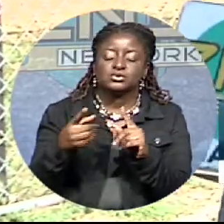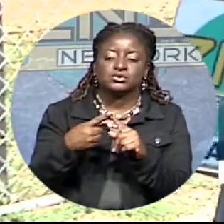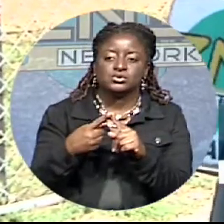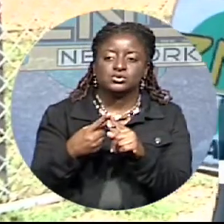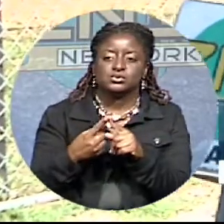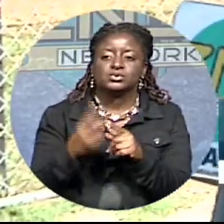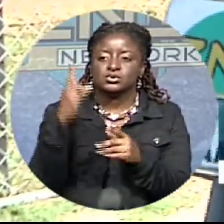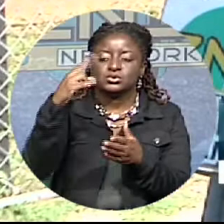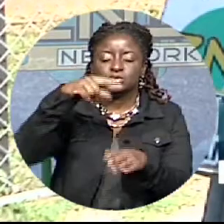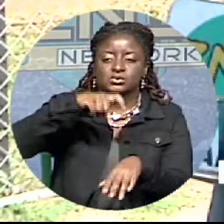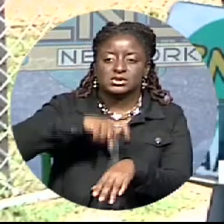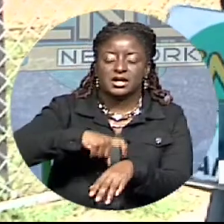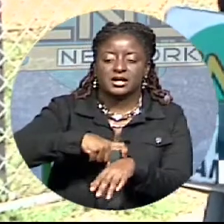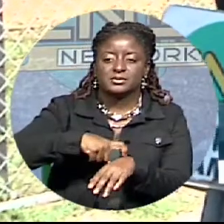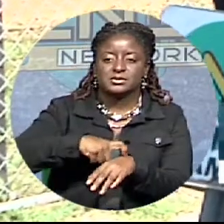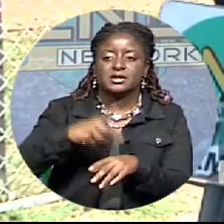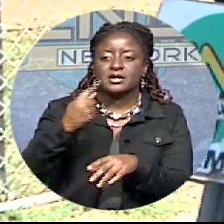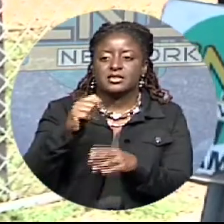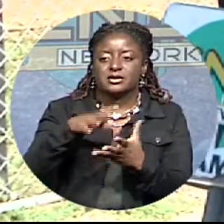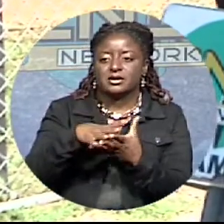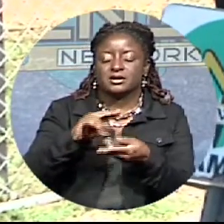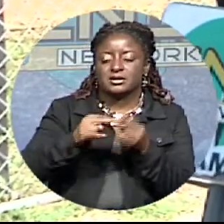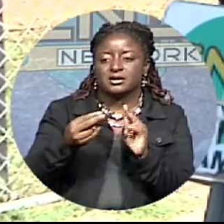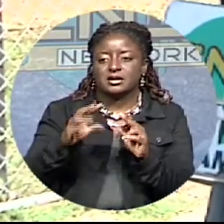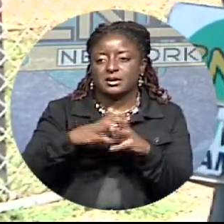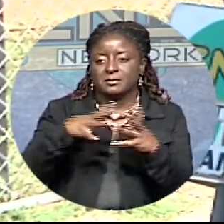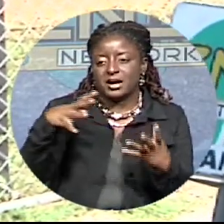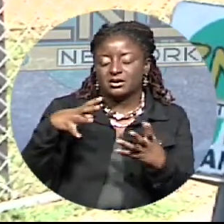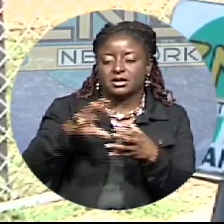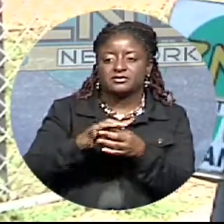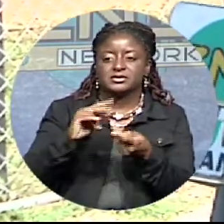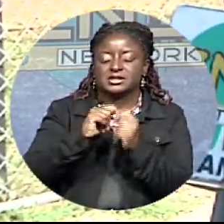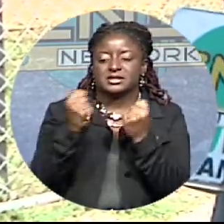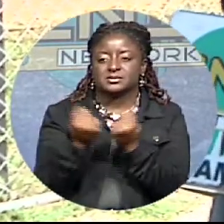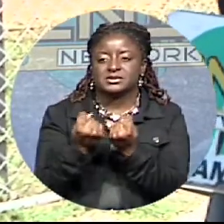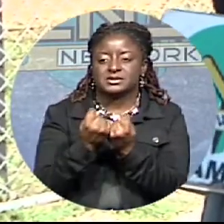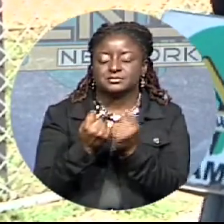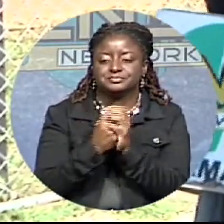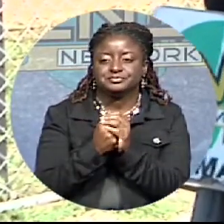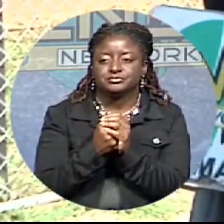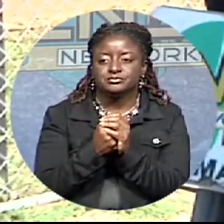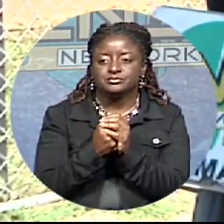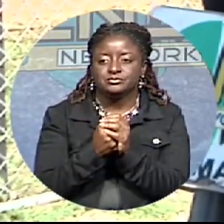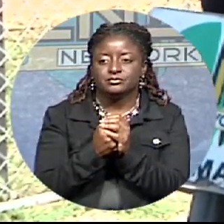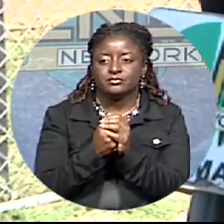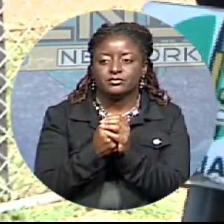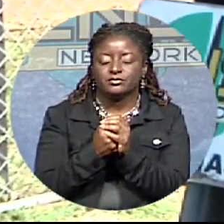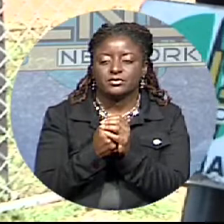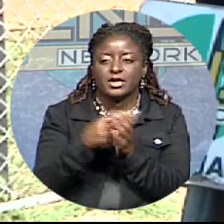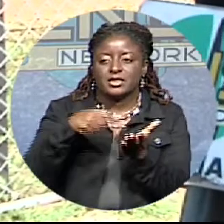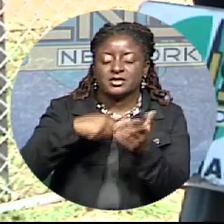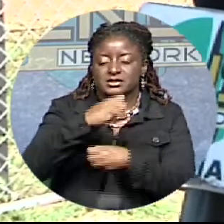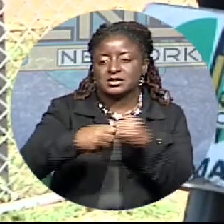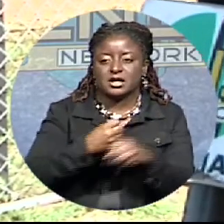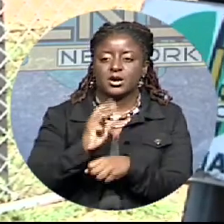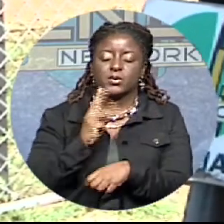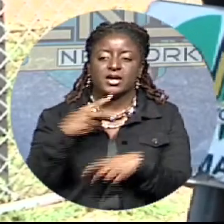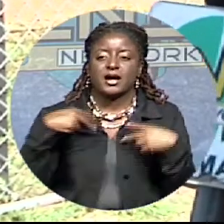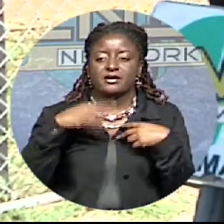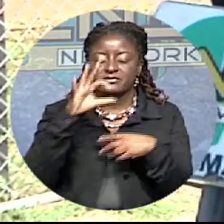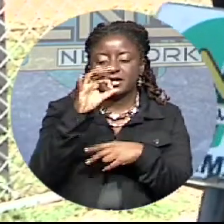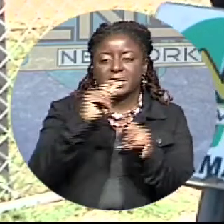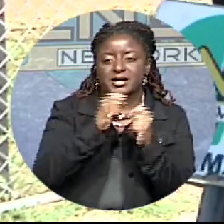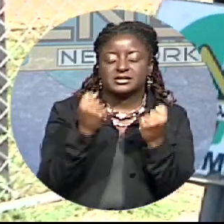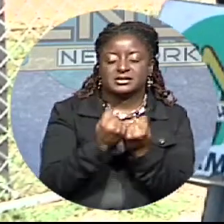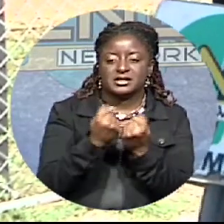Last year we had 5 teams, this year we had 9. And we've gone through creating a development program where we